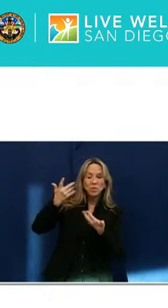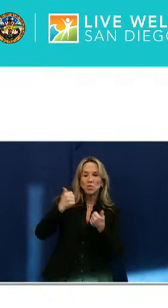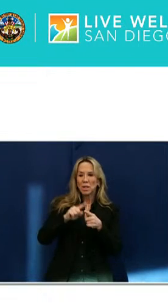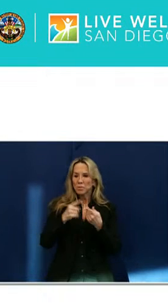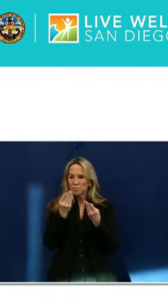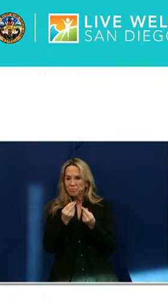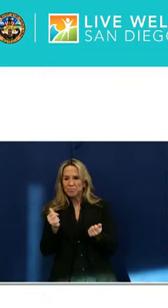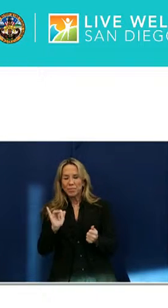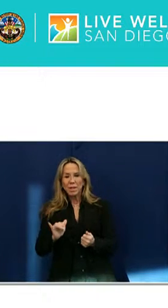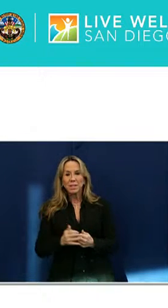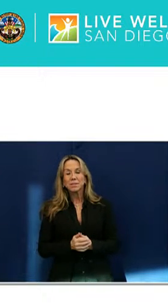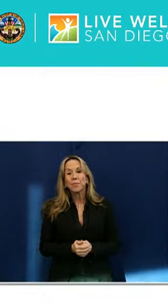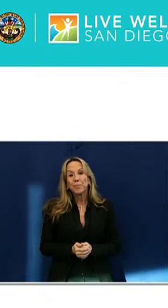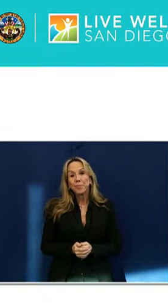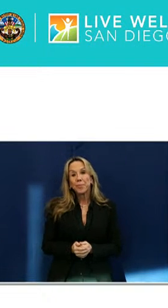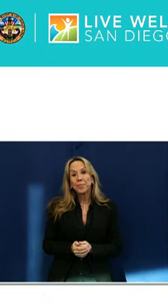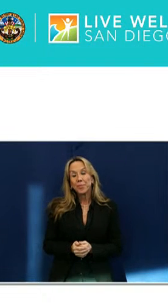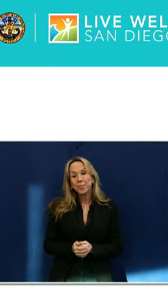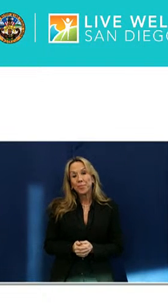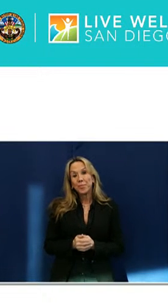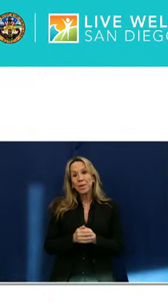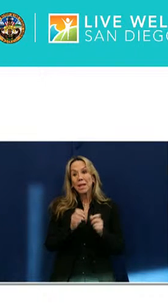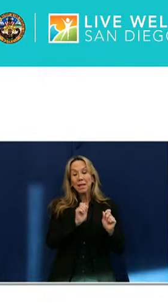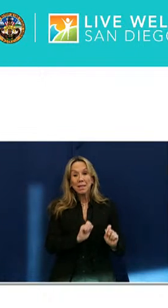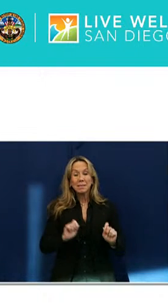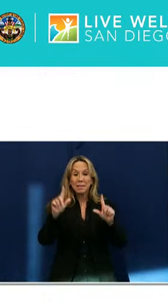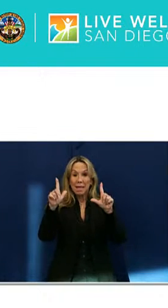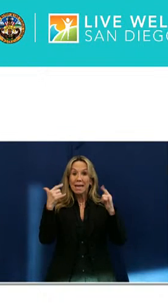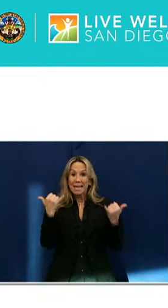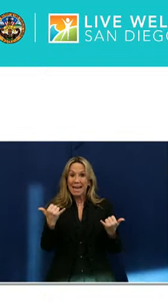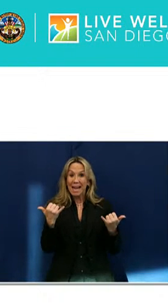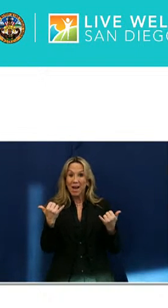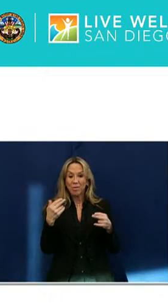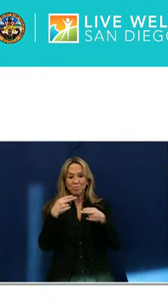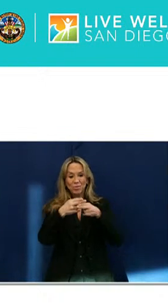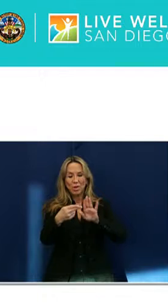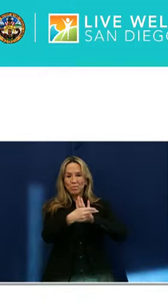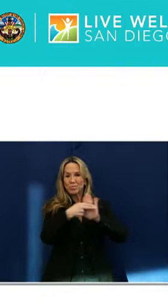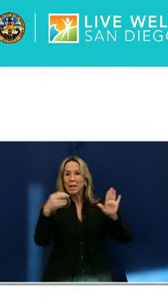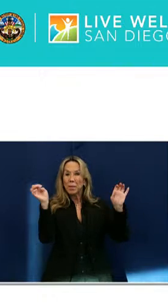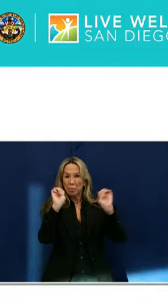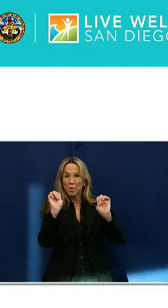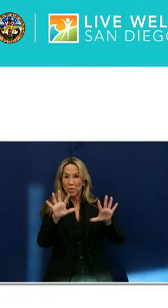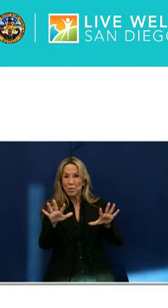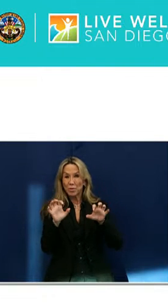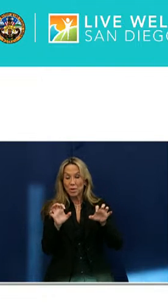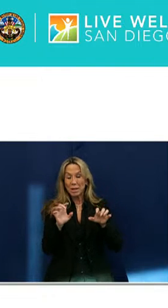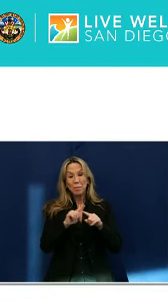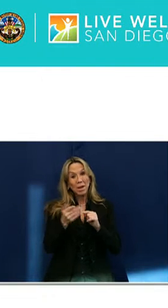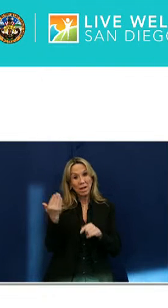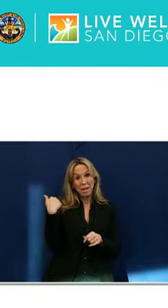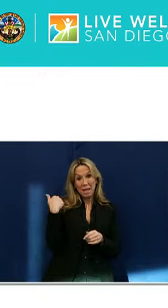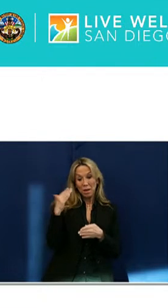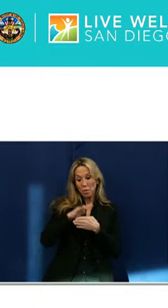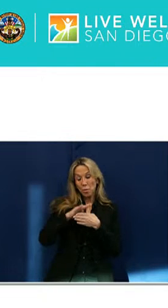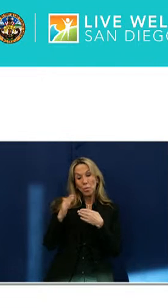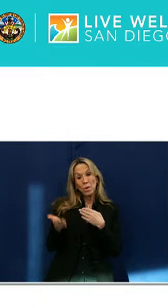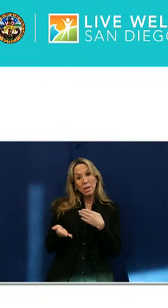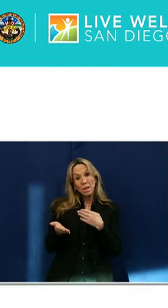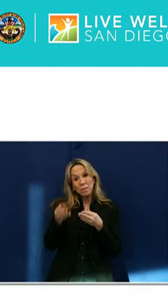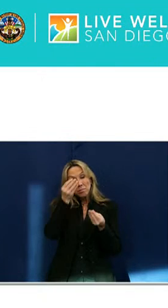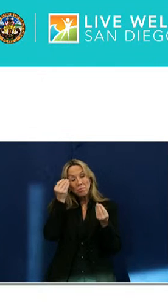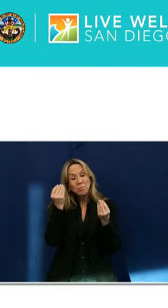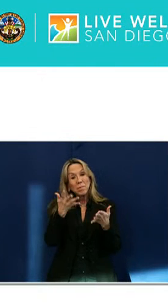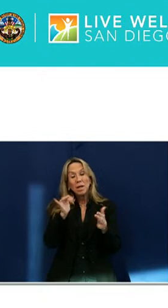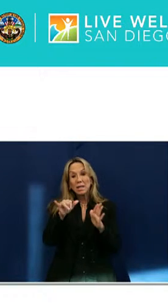slide, speaking of the fact that we are in this emergency freeze, and just last weekend, the state transitioned